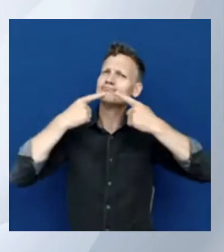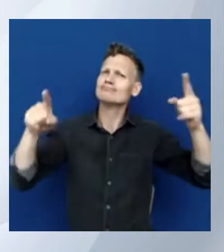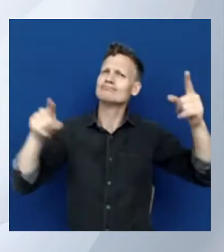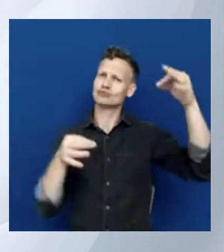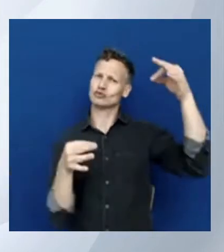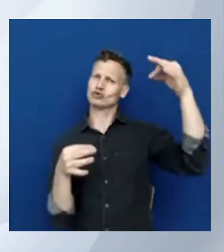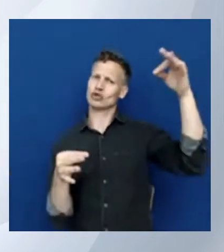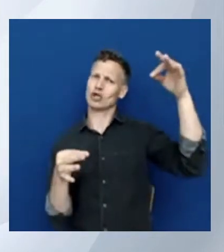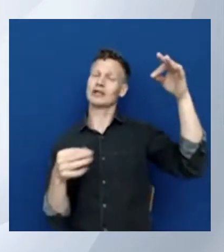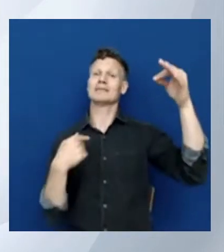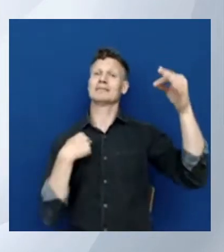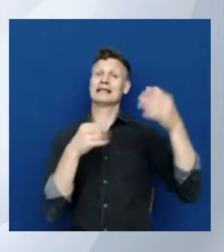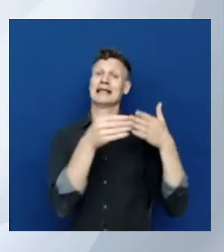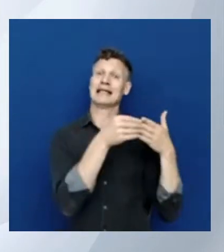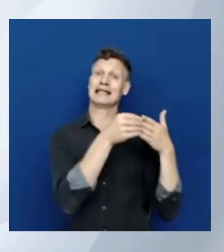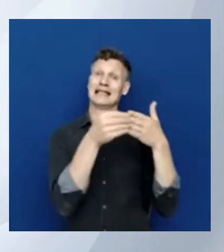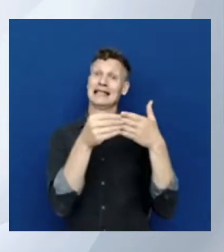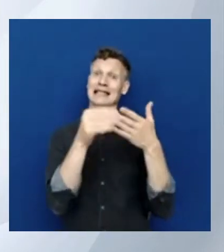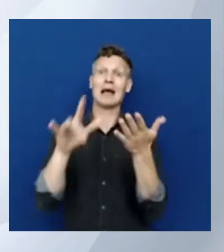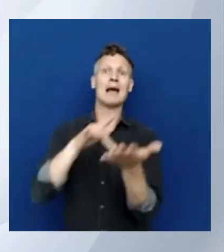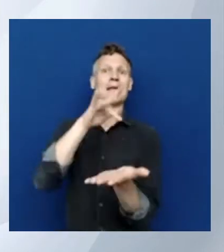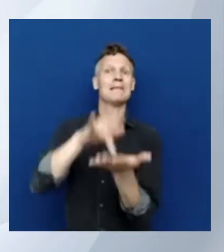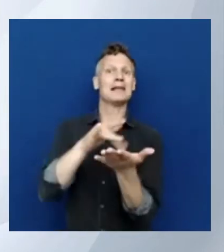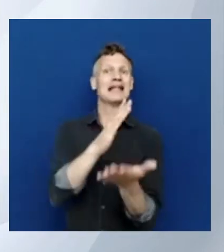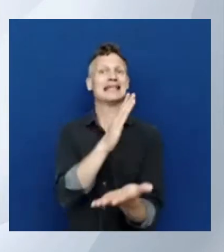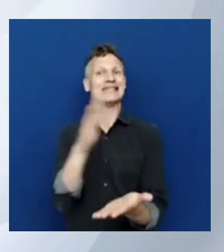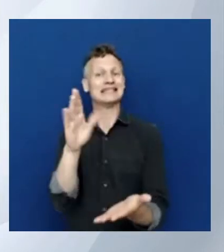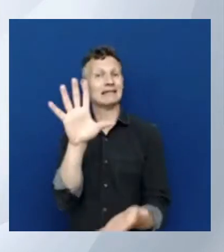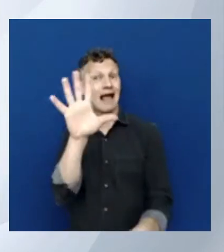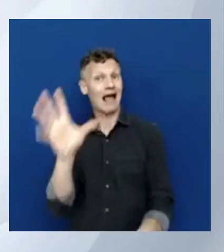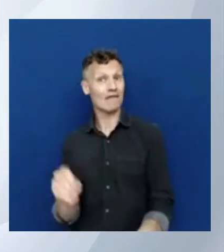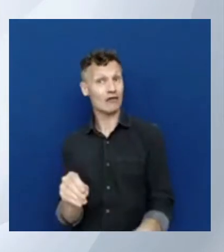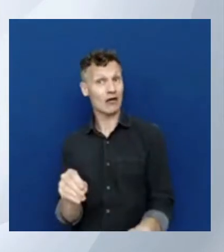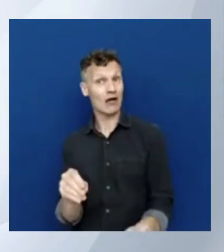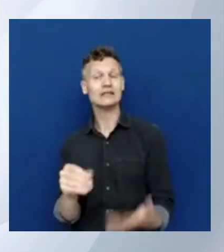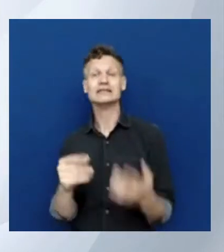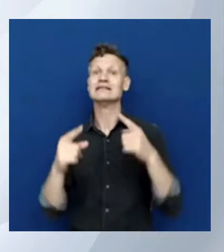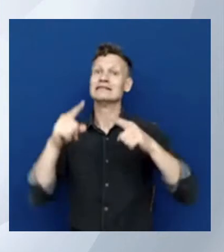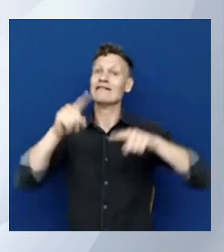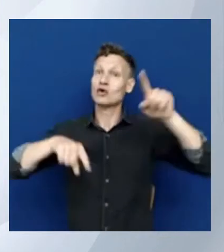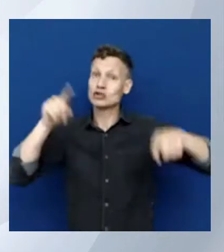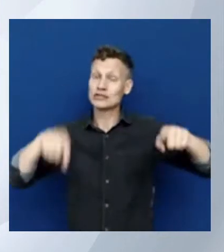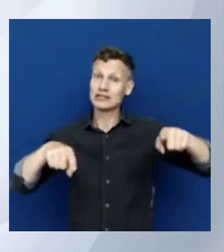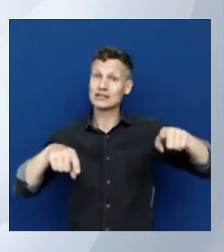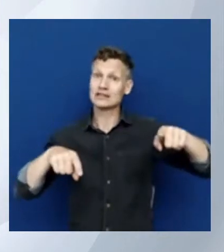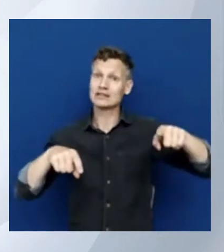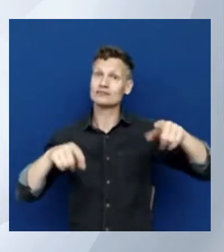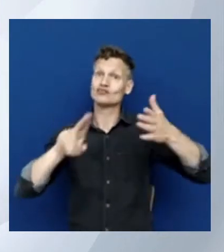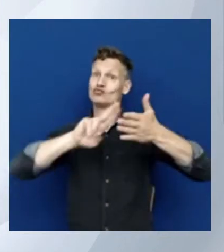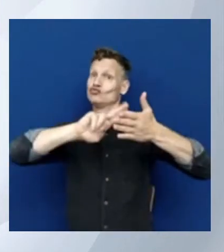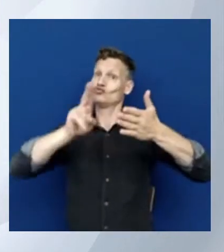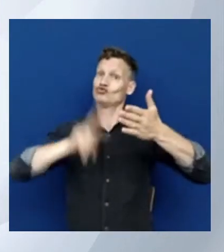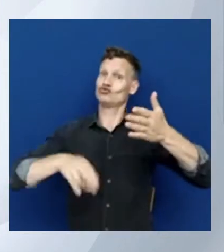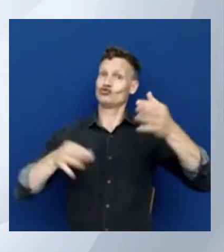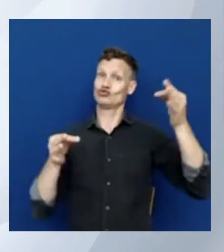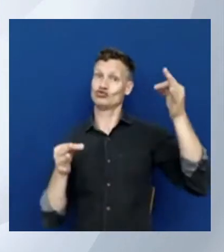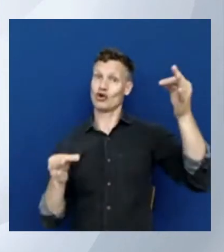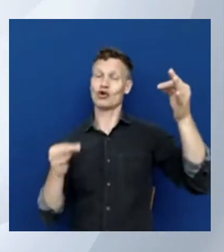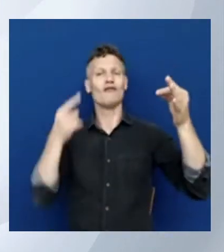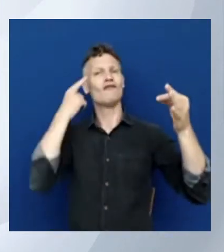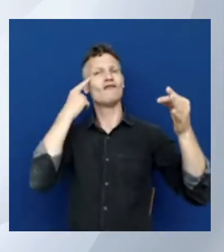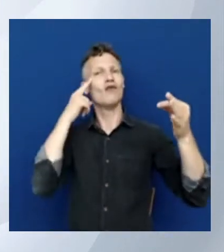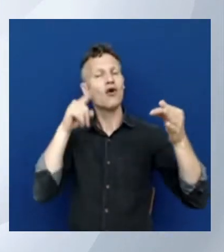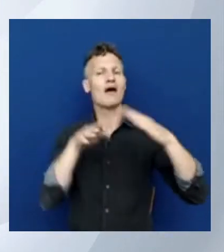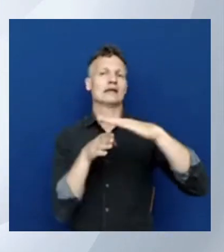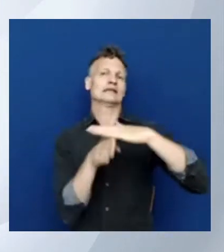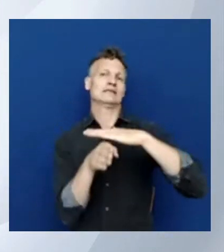Middle East and Africa Diversity Charter for Accessibility. And one of the things that I try to do is empower developers